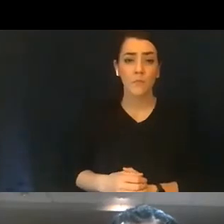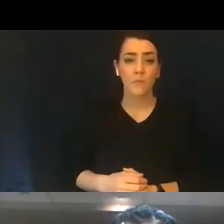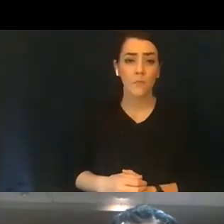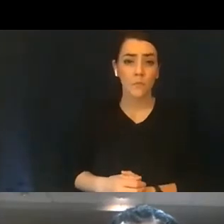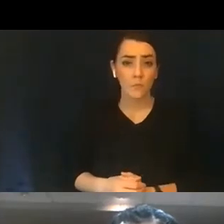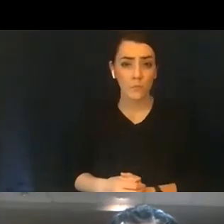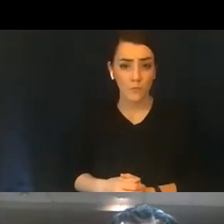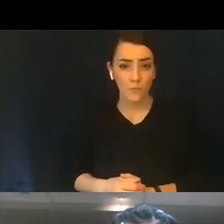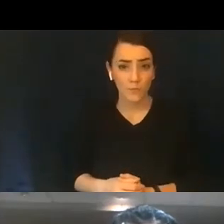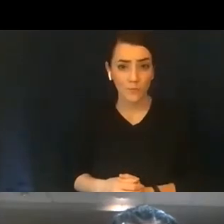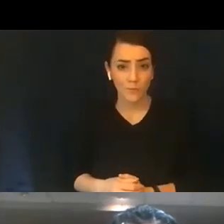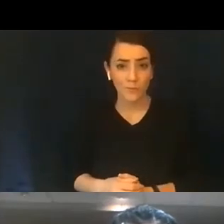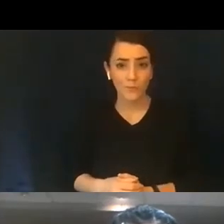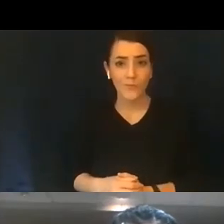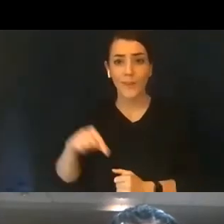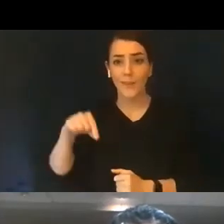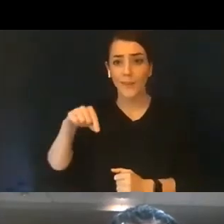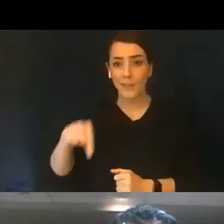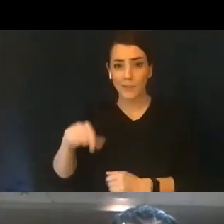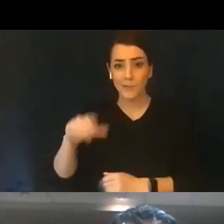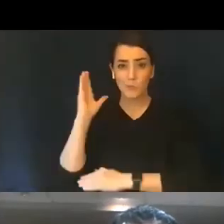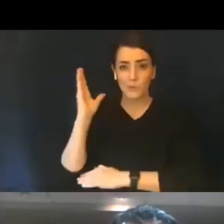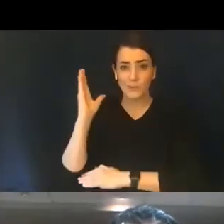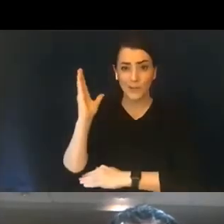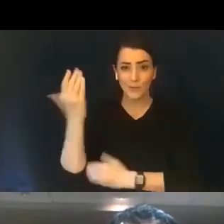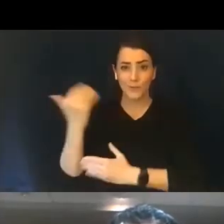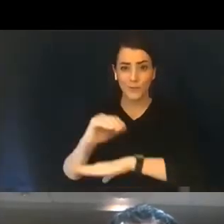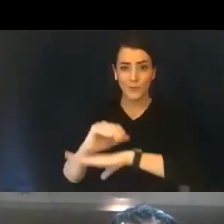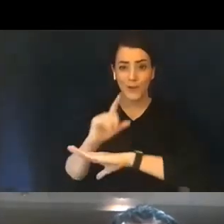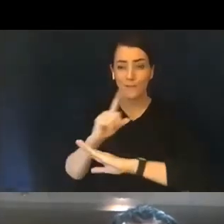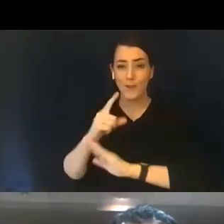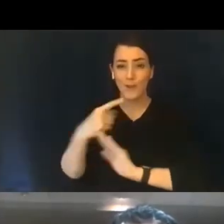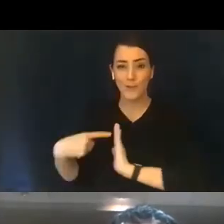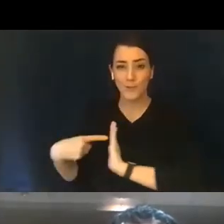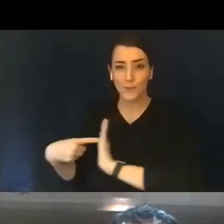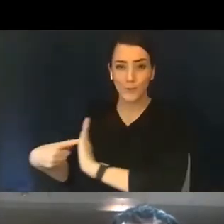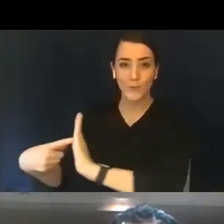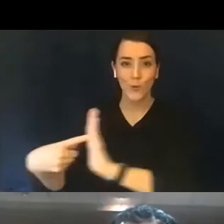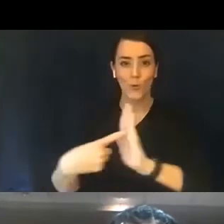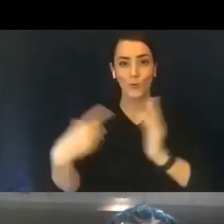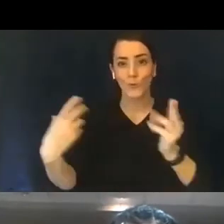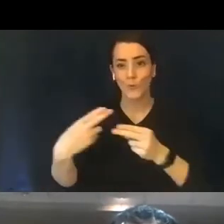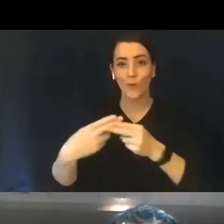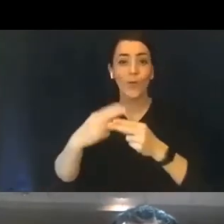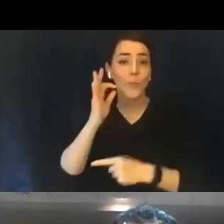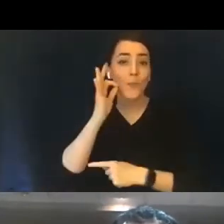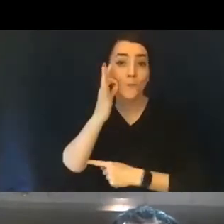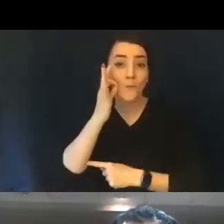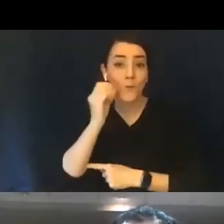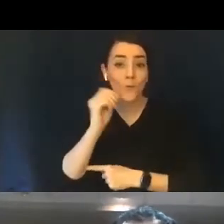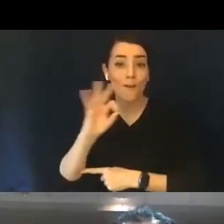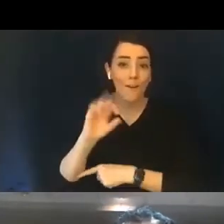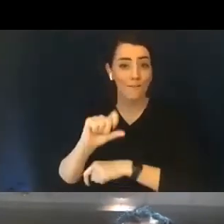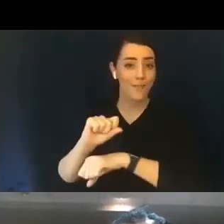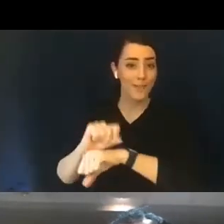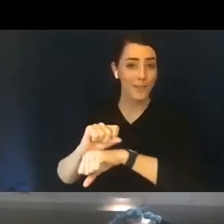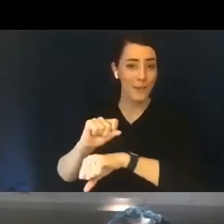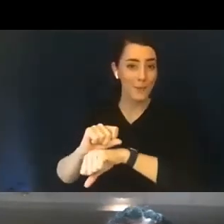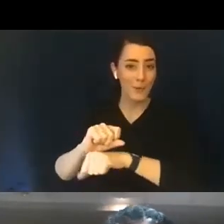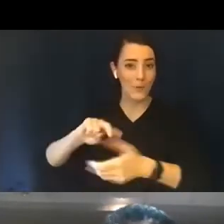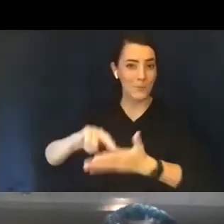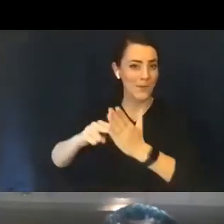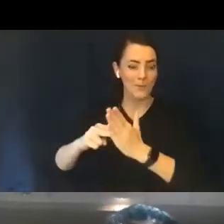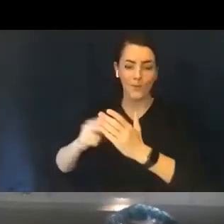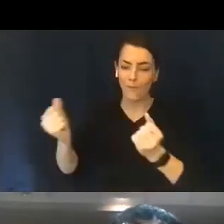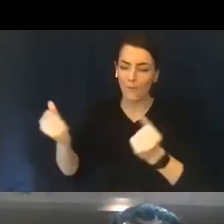fruit of the labor tonight, where we're reaping in the fruit of trying to get the message, the stories out there, to be able to